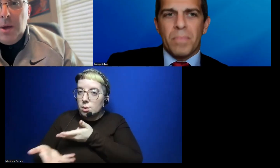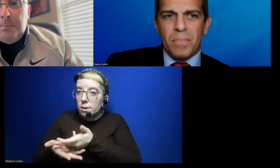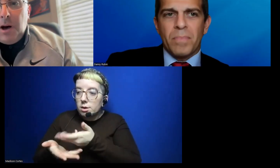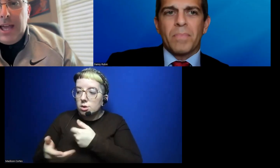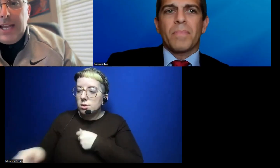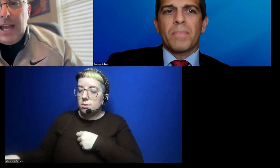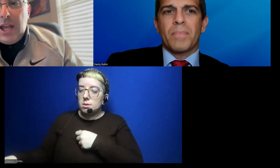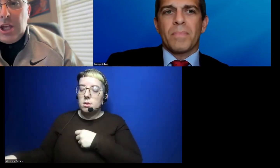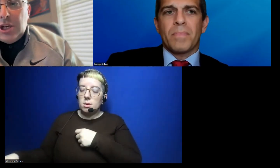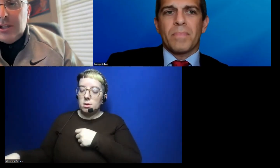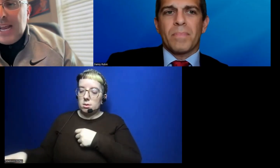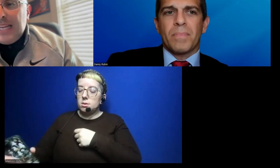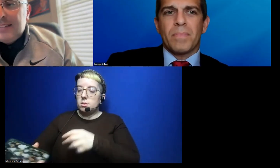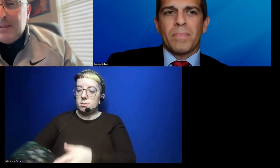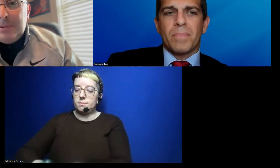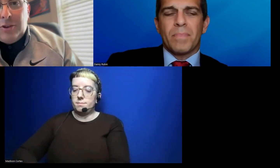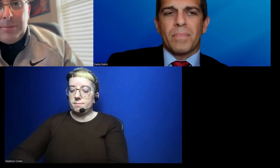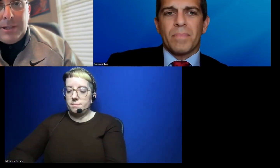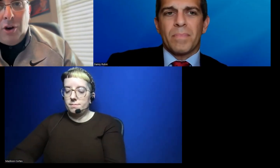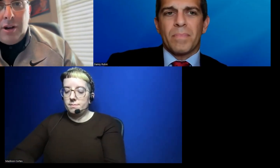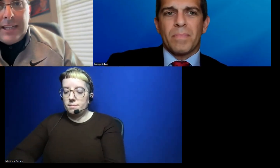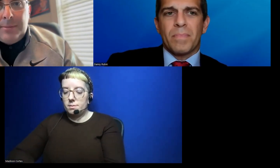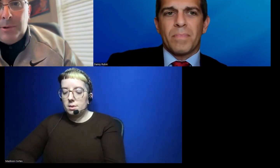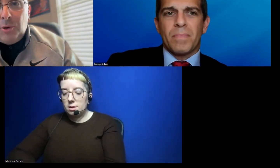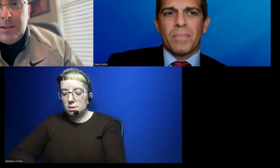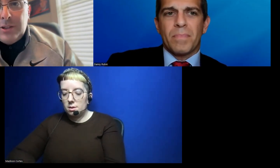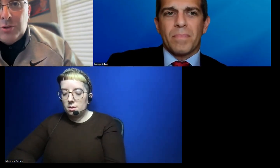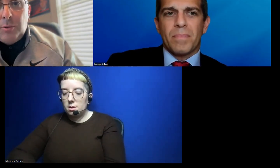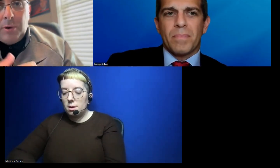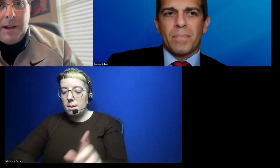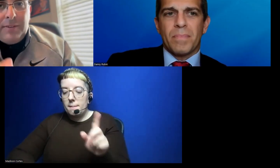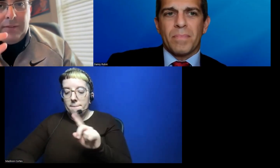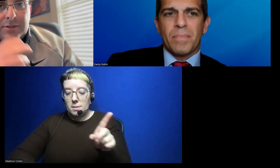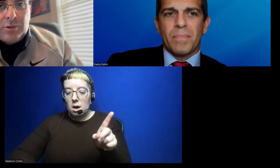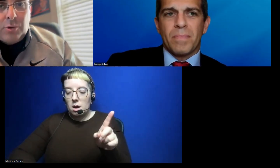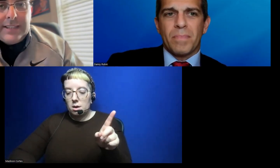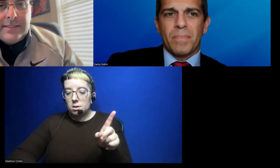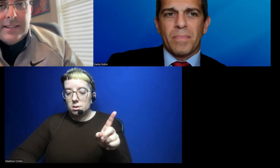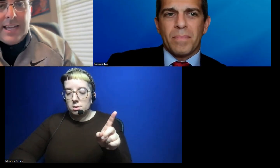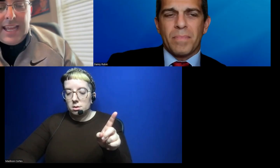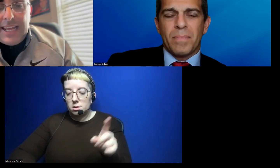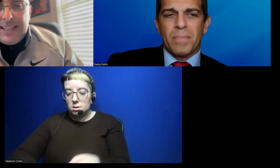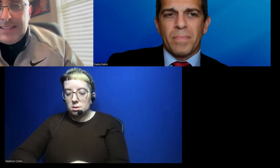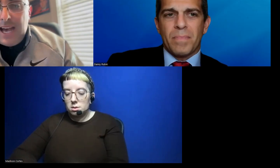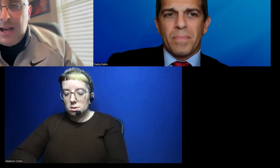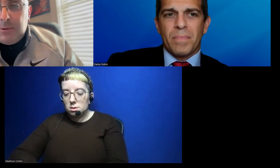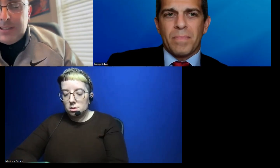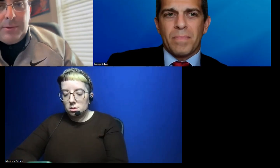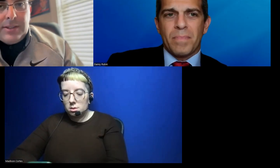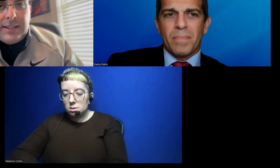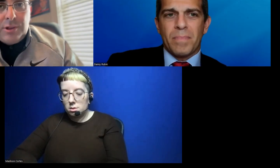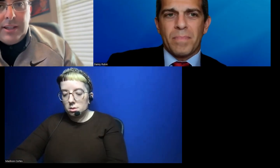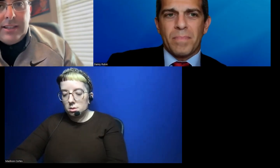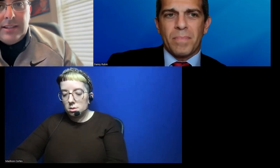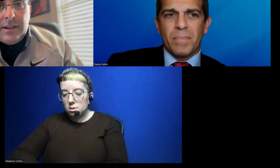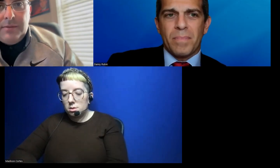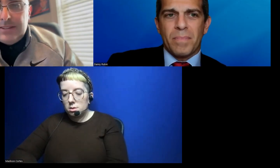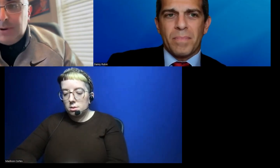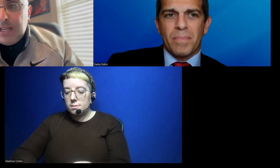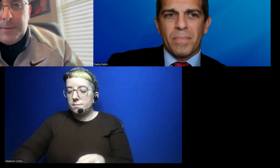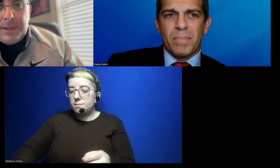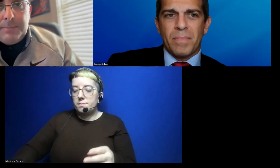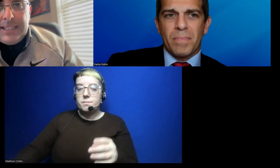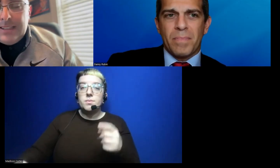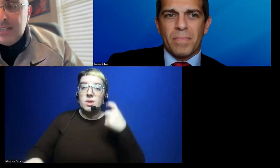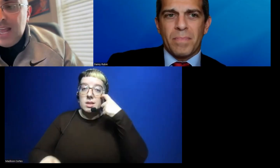well. But your days can be incredibly long. They can be incredibly short. One of my favorite stories is I recently went to Australia to